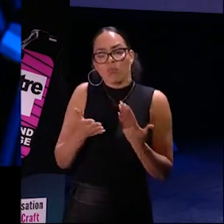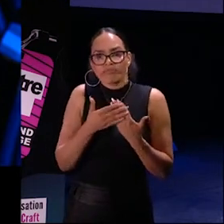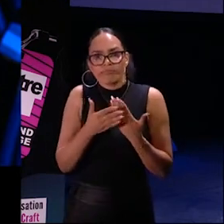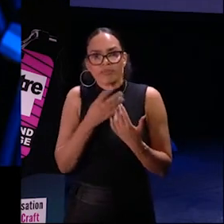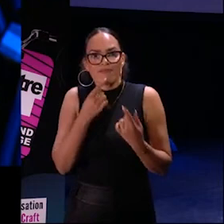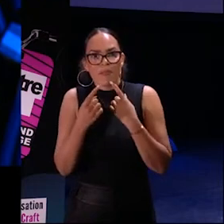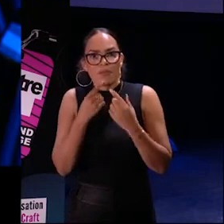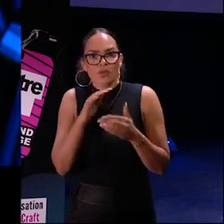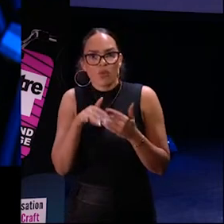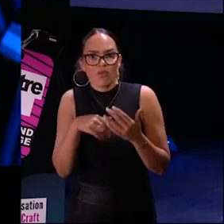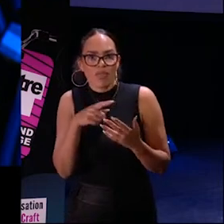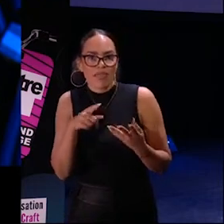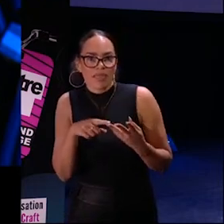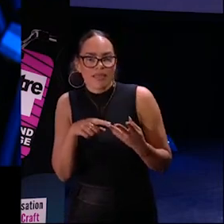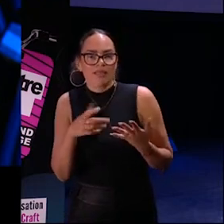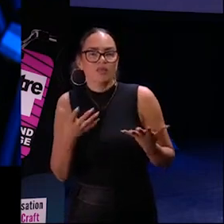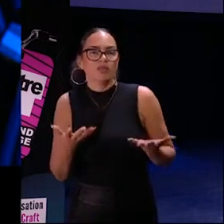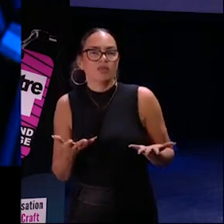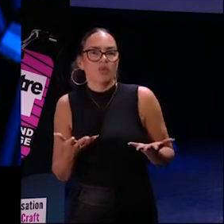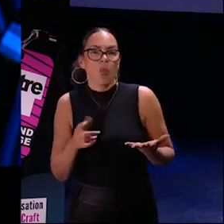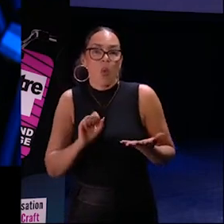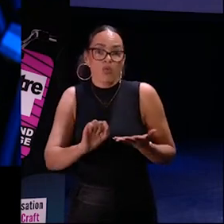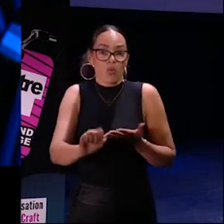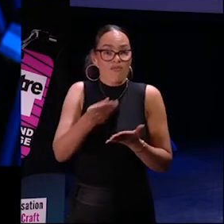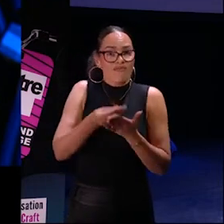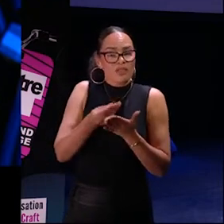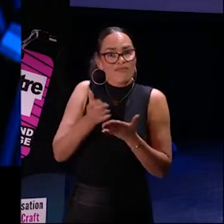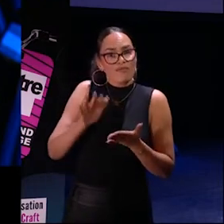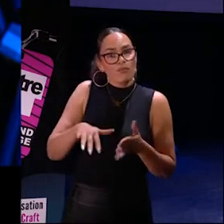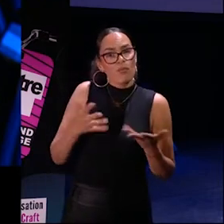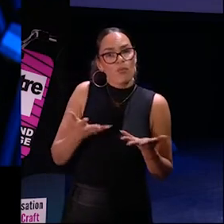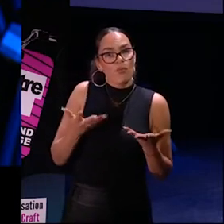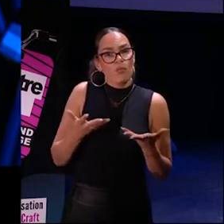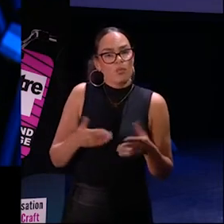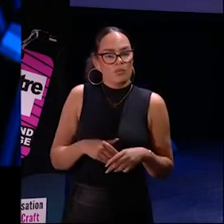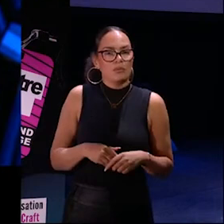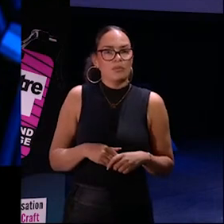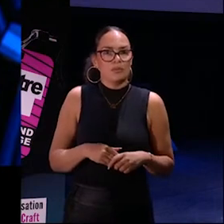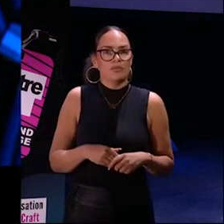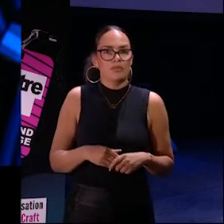on where your funding comes from? You know, so I think,